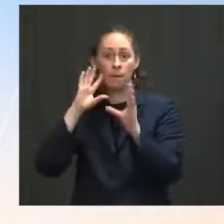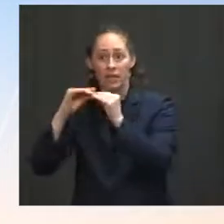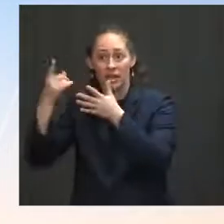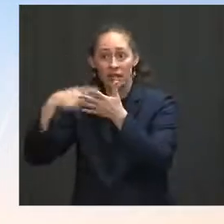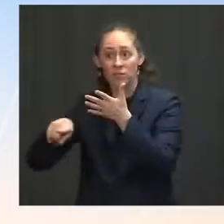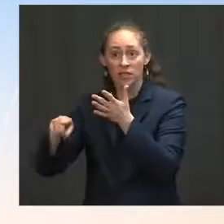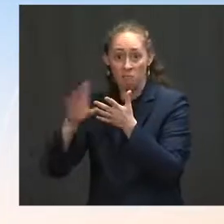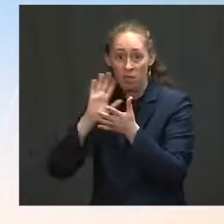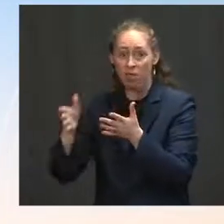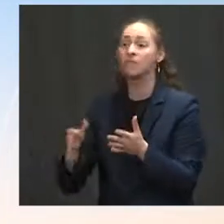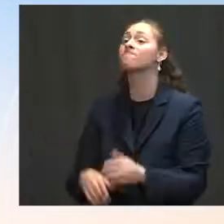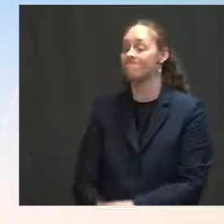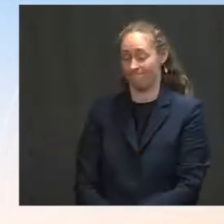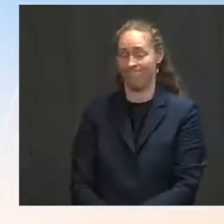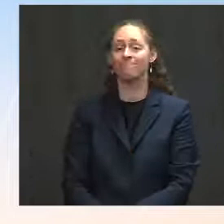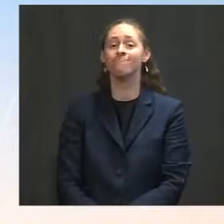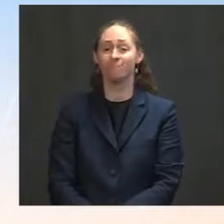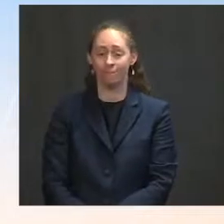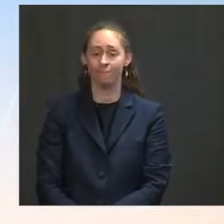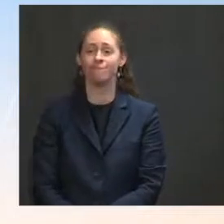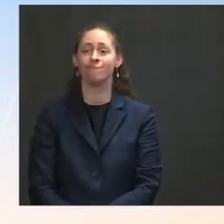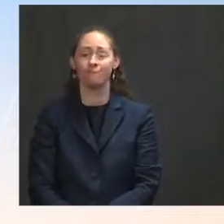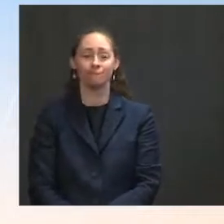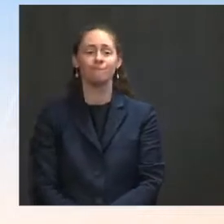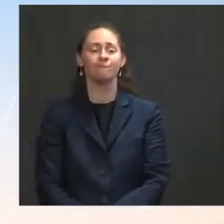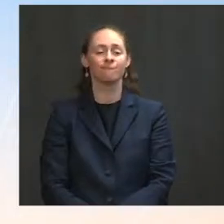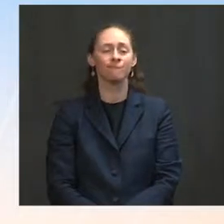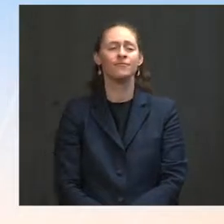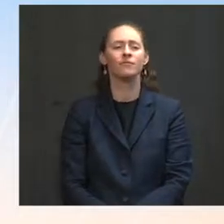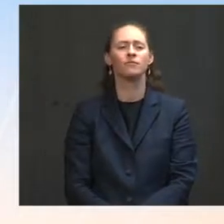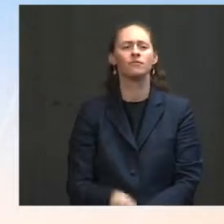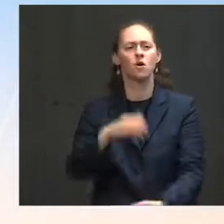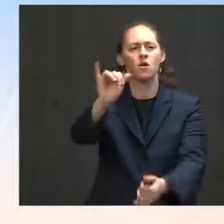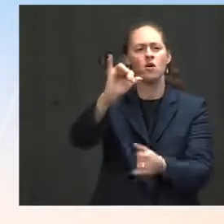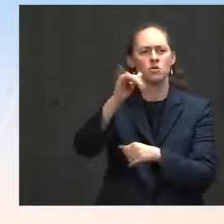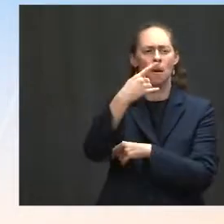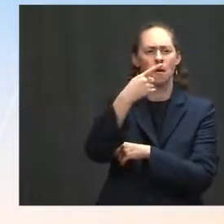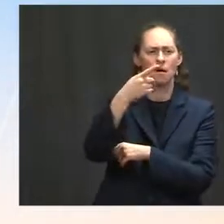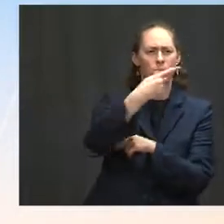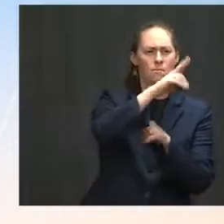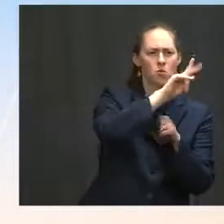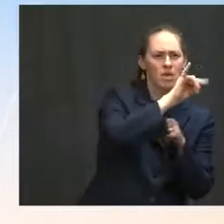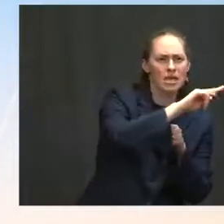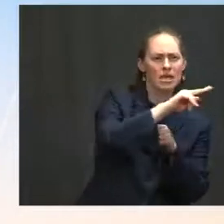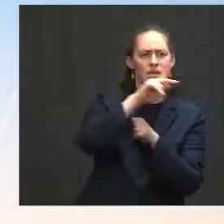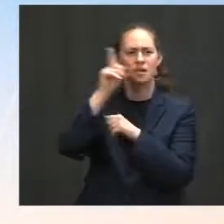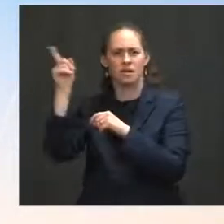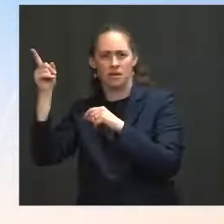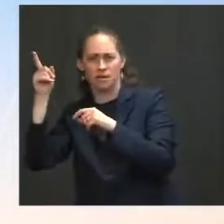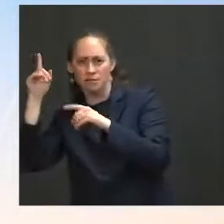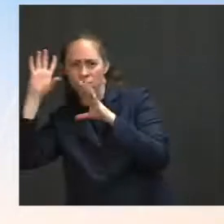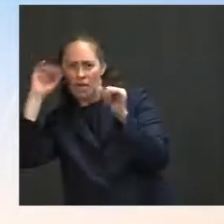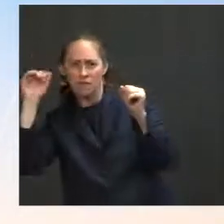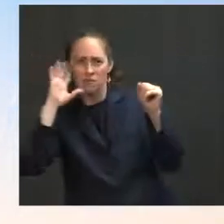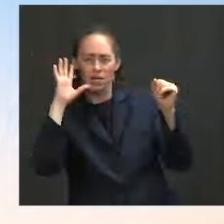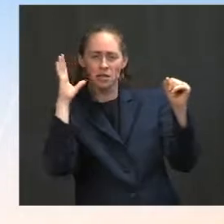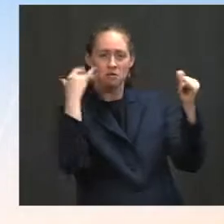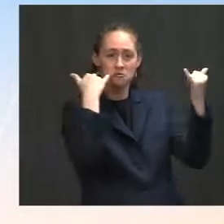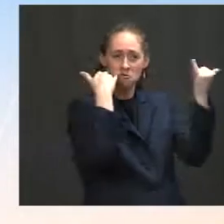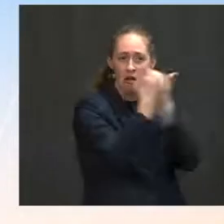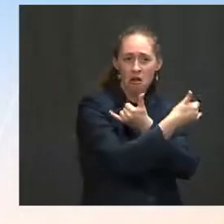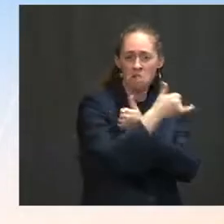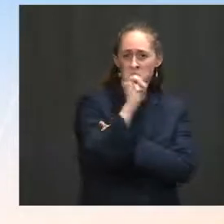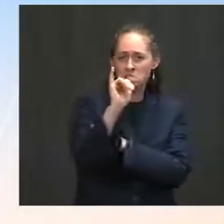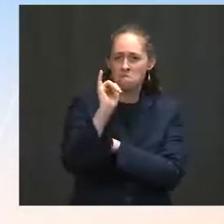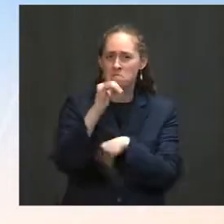ahead. So in this call with President Putin, did Putin provide any assurances to President Biden that he will in